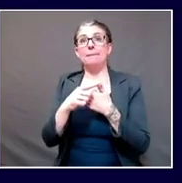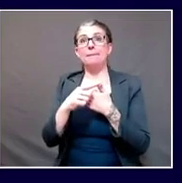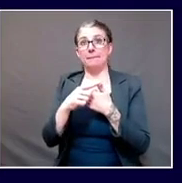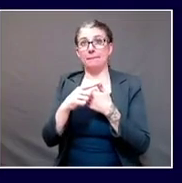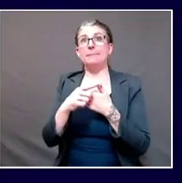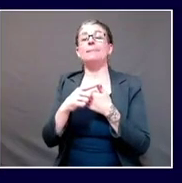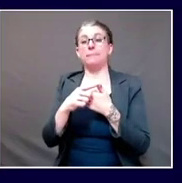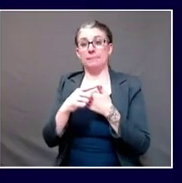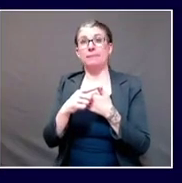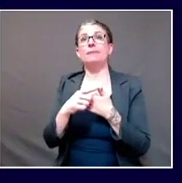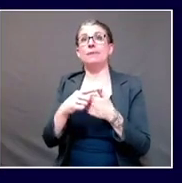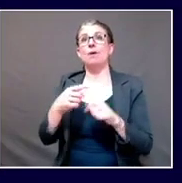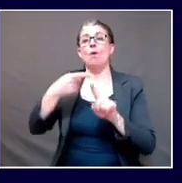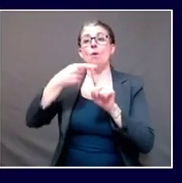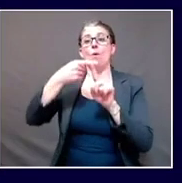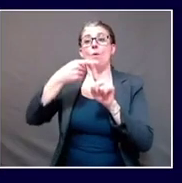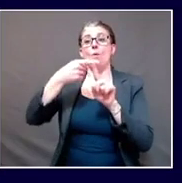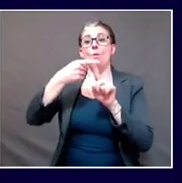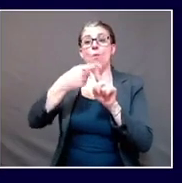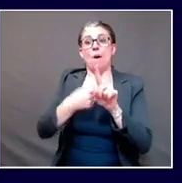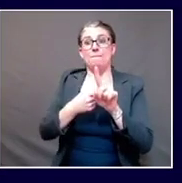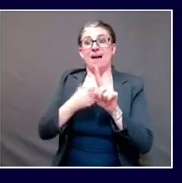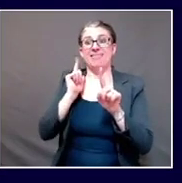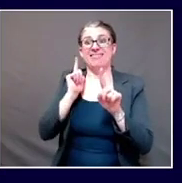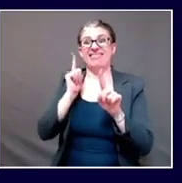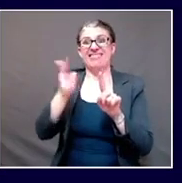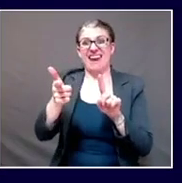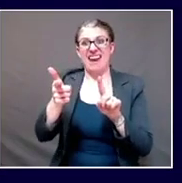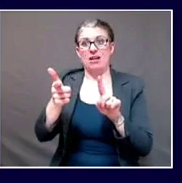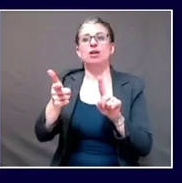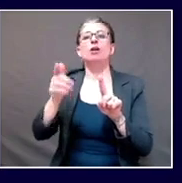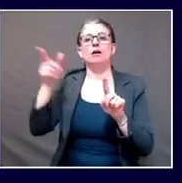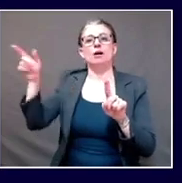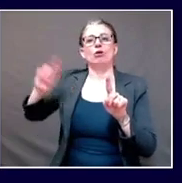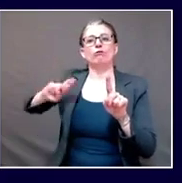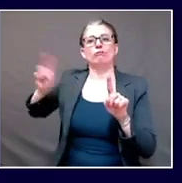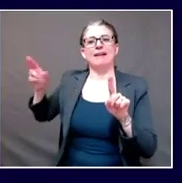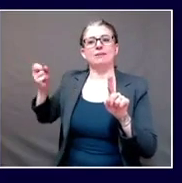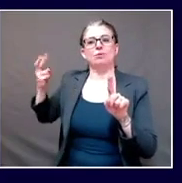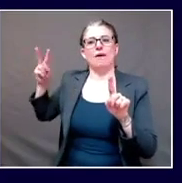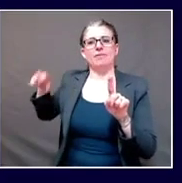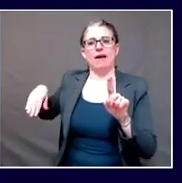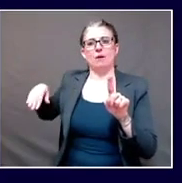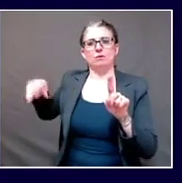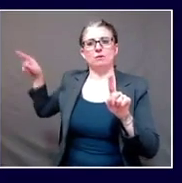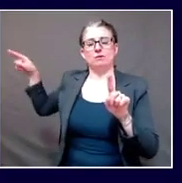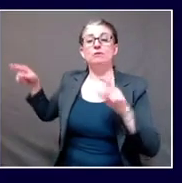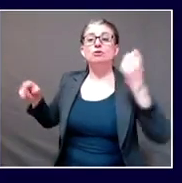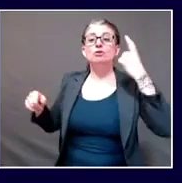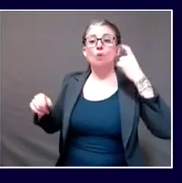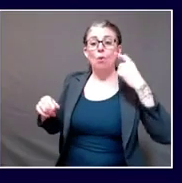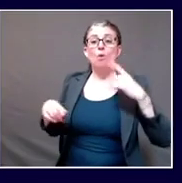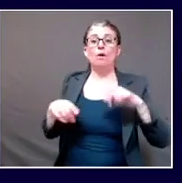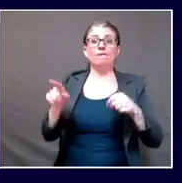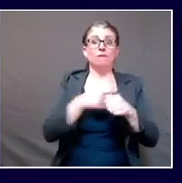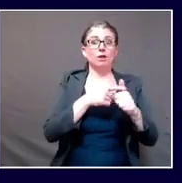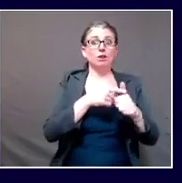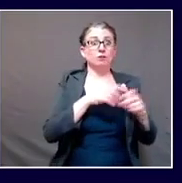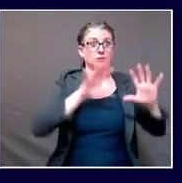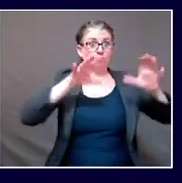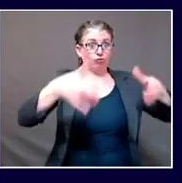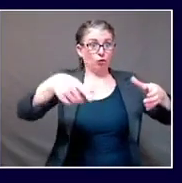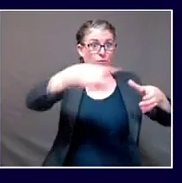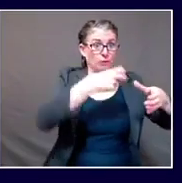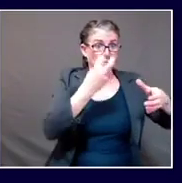end, keep or hold back the second doses and send those to us at the appropriate week when they would be needed for administration.